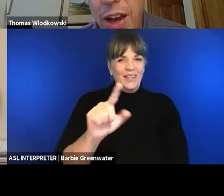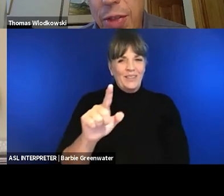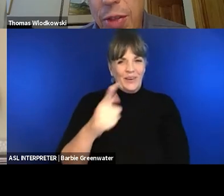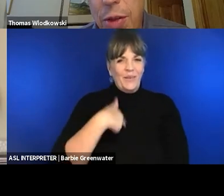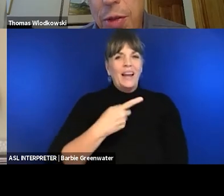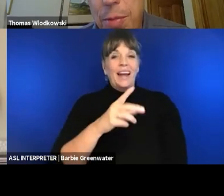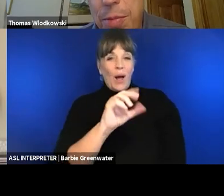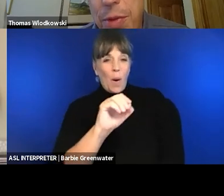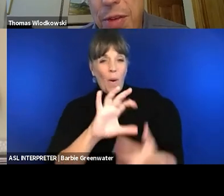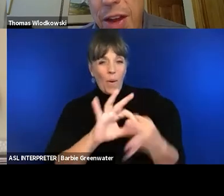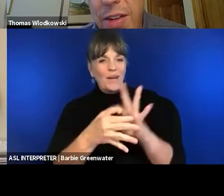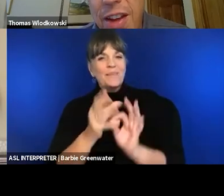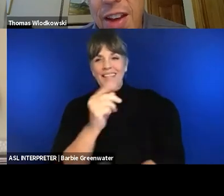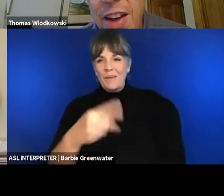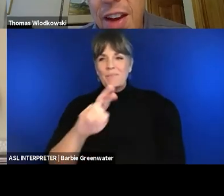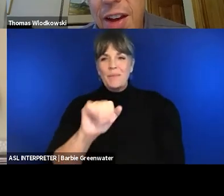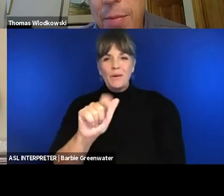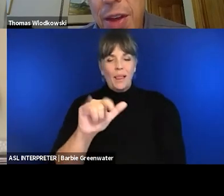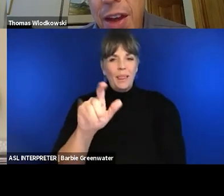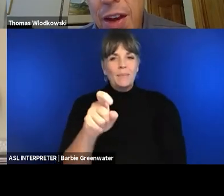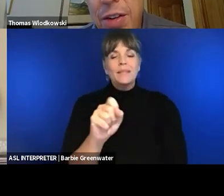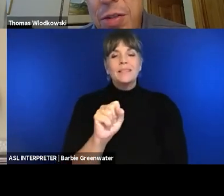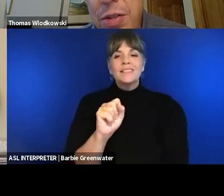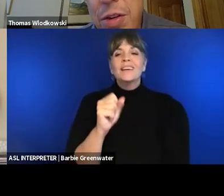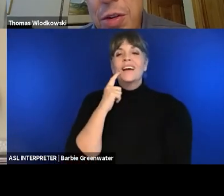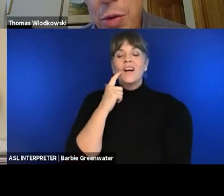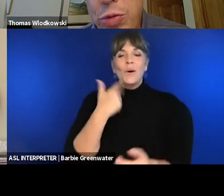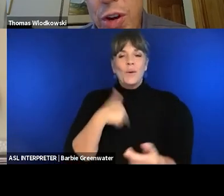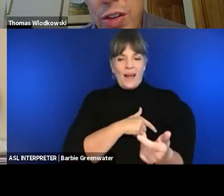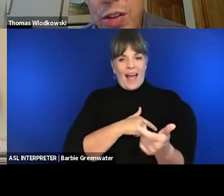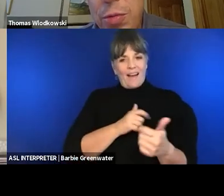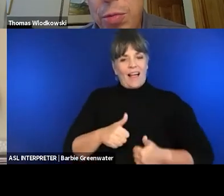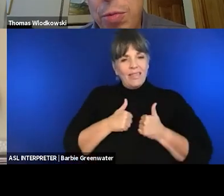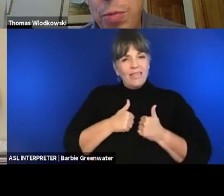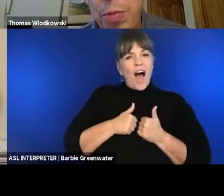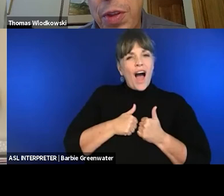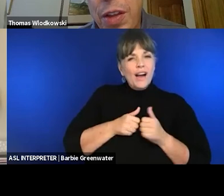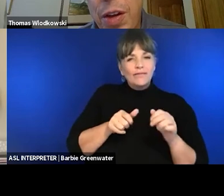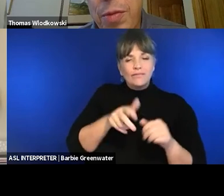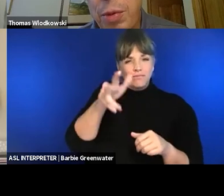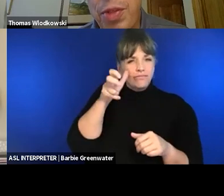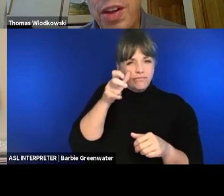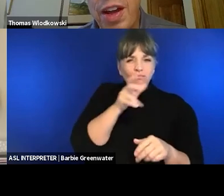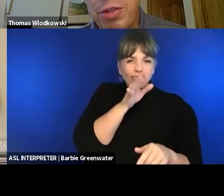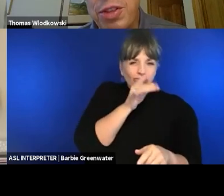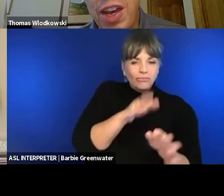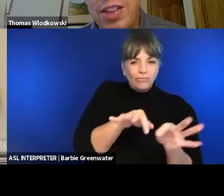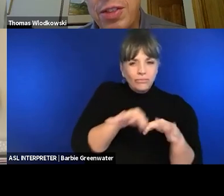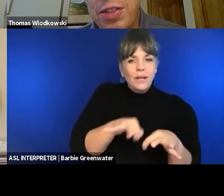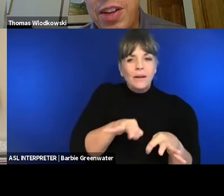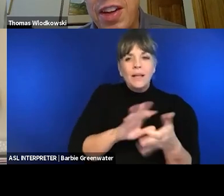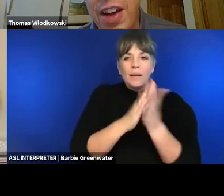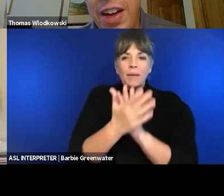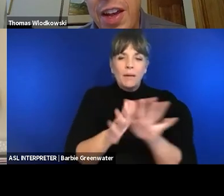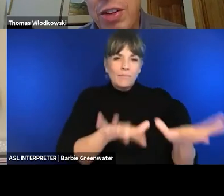looking at the event, and trying to get comfortable with the announcer's